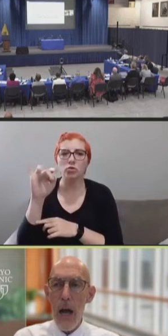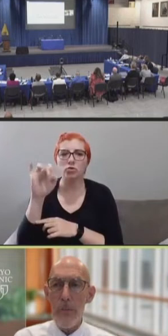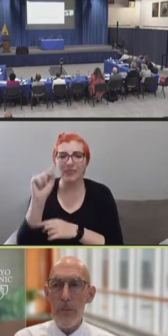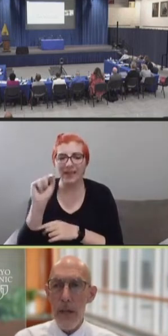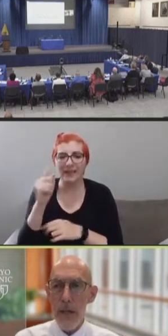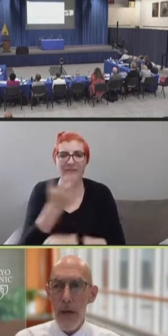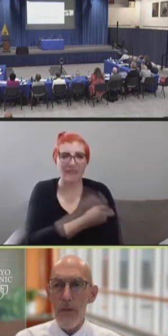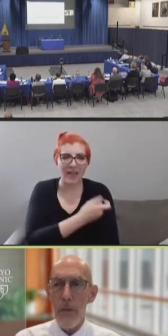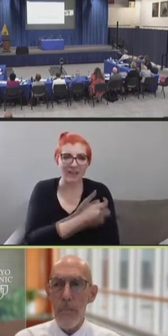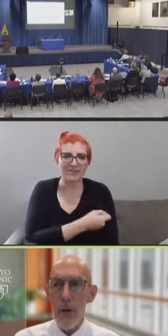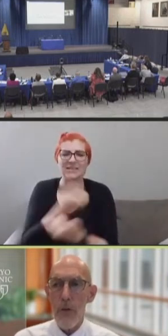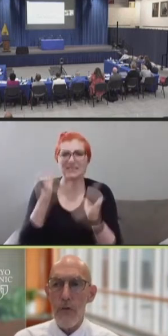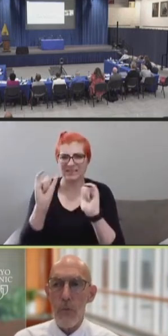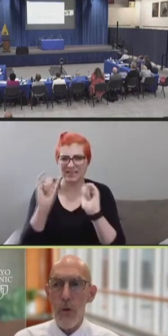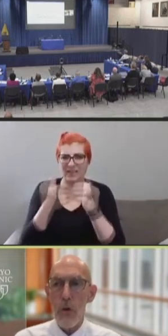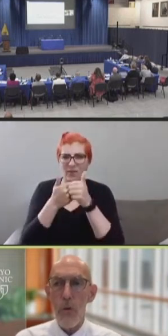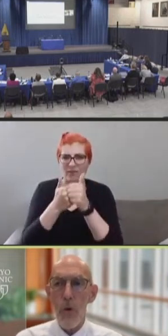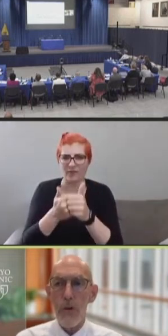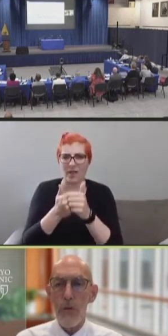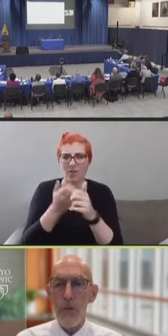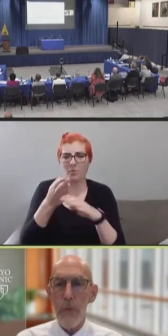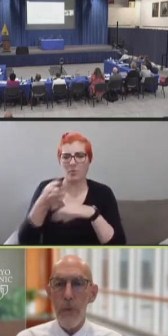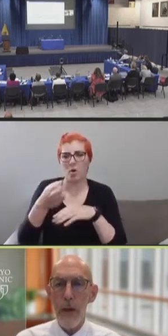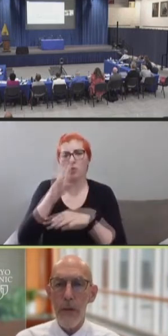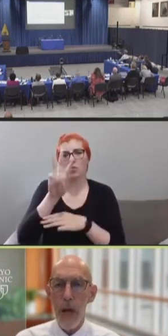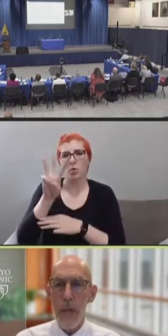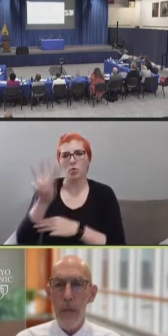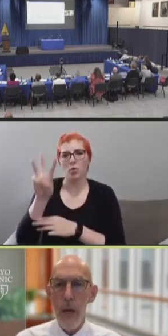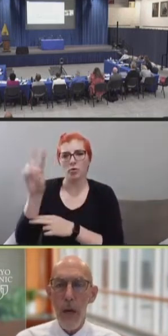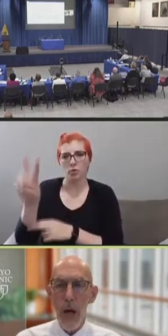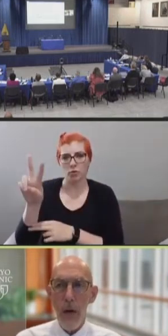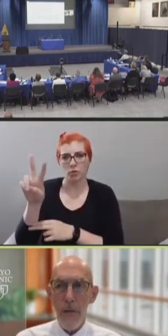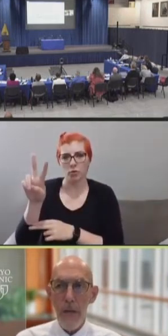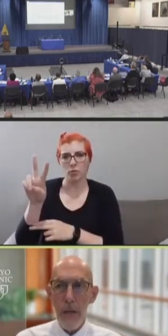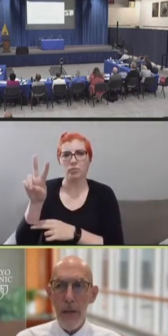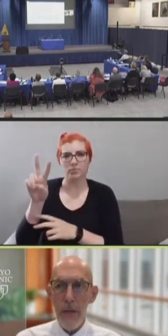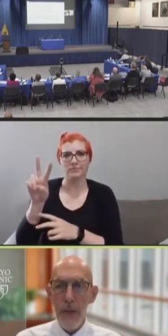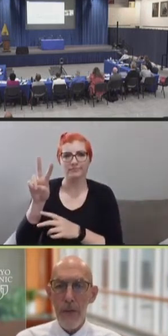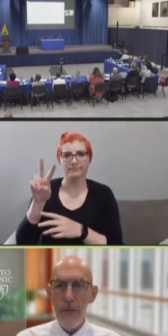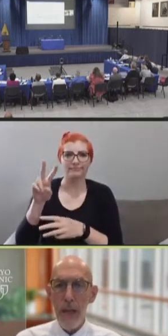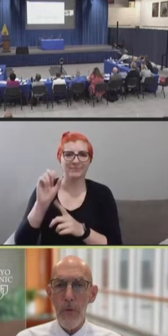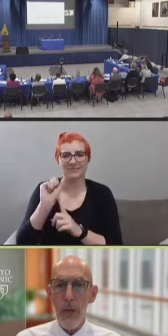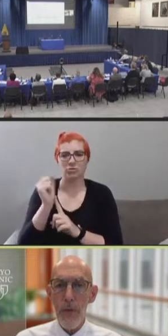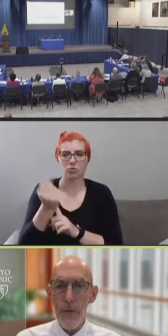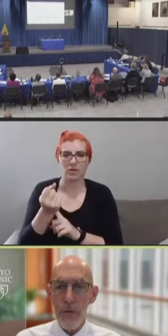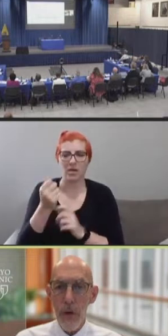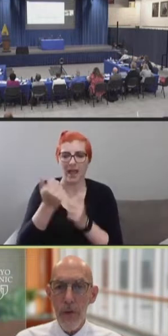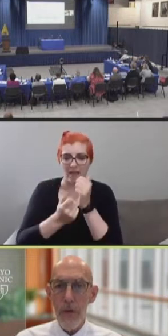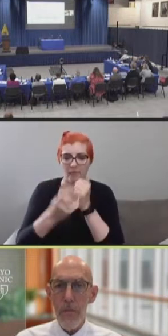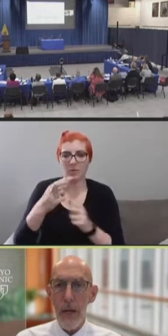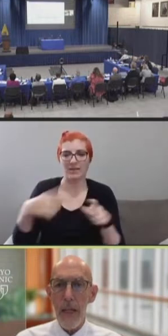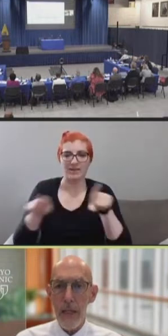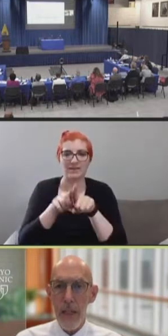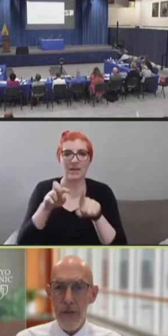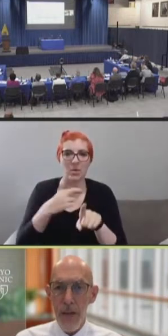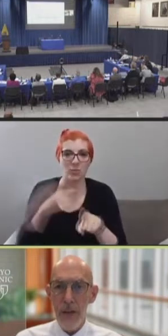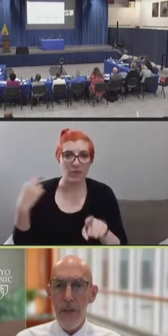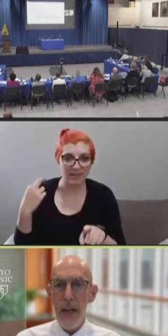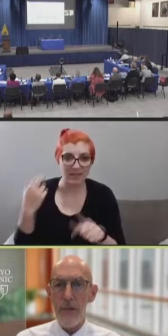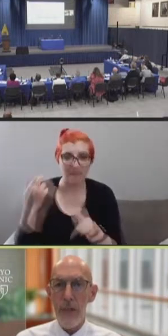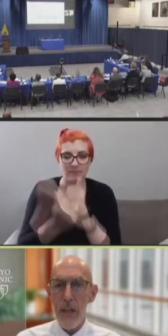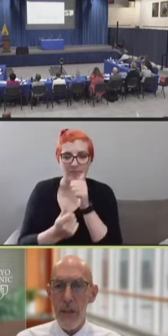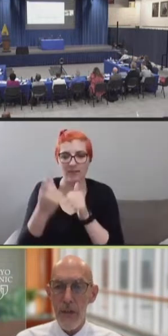still operated under a post-World War II paradigm of everybody's at the same risk, so everybody gets